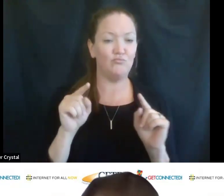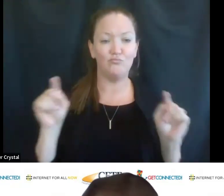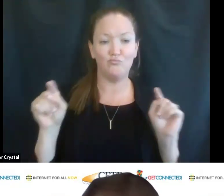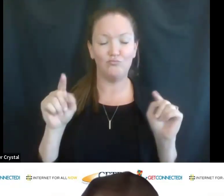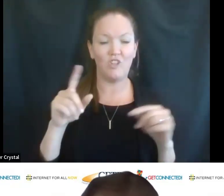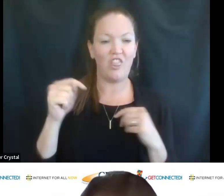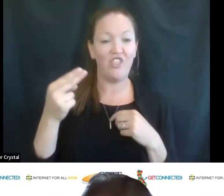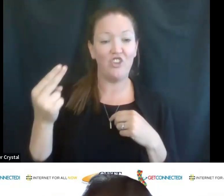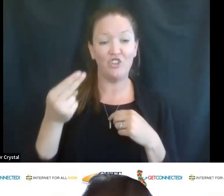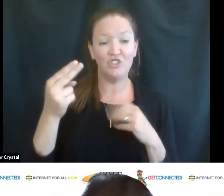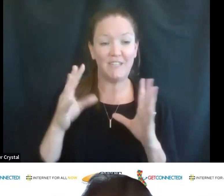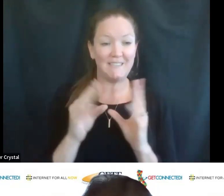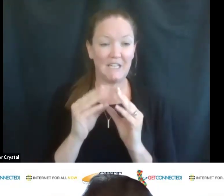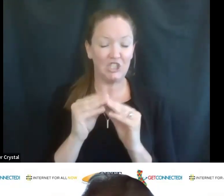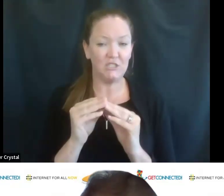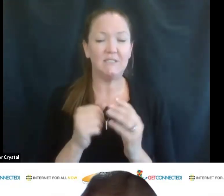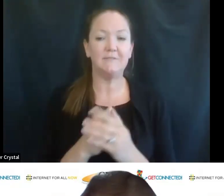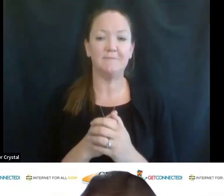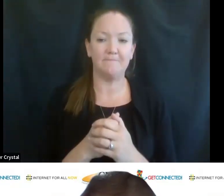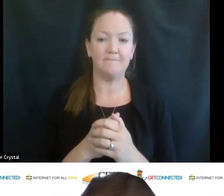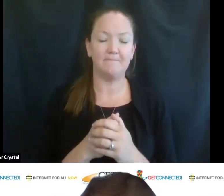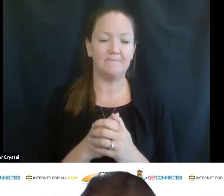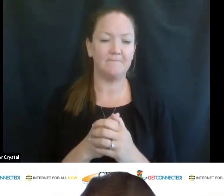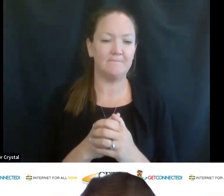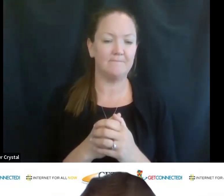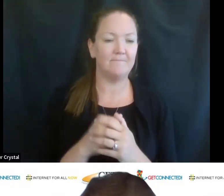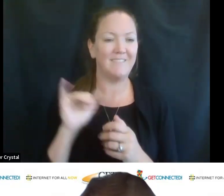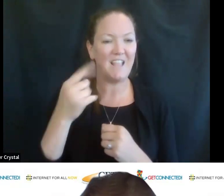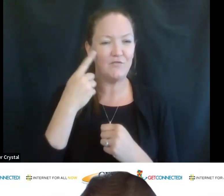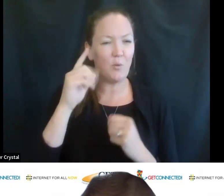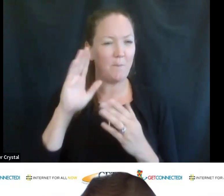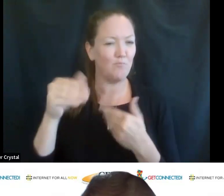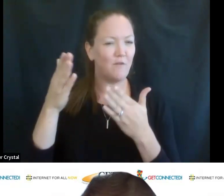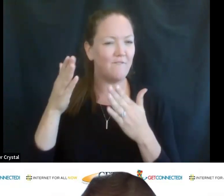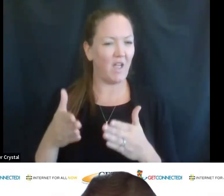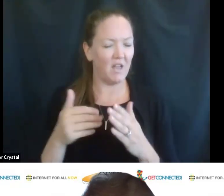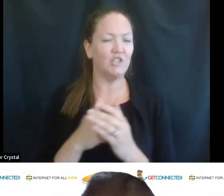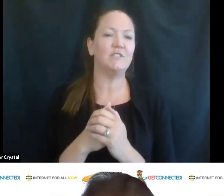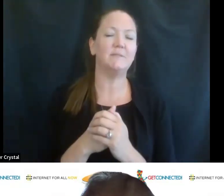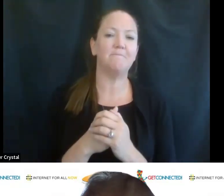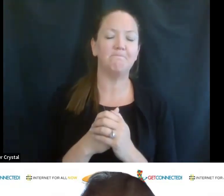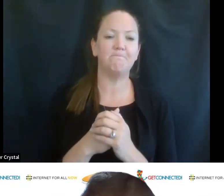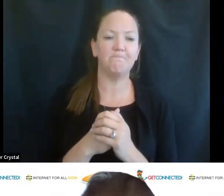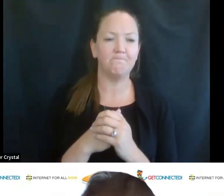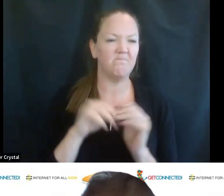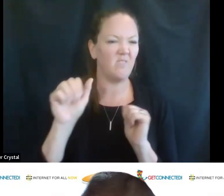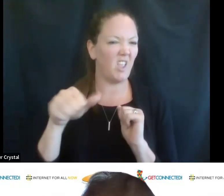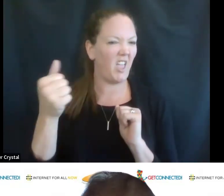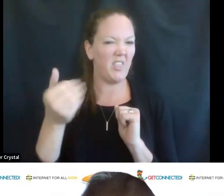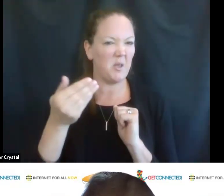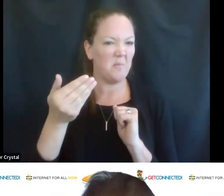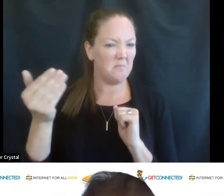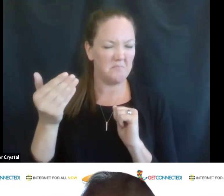Thursday sessions, that's for like providers, practitioners, other folks, and then